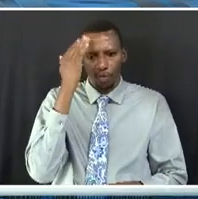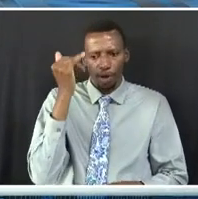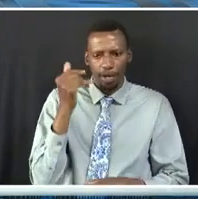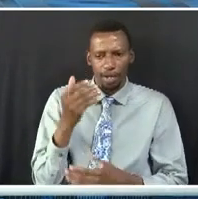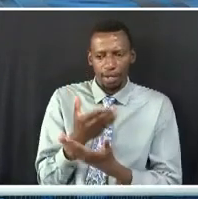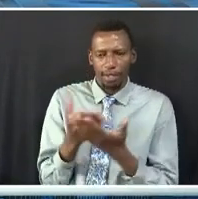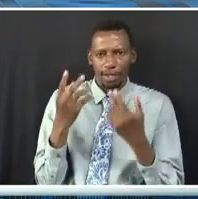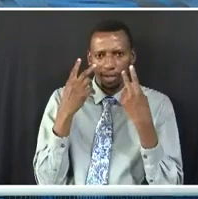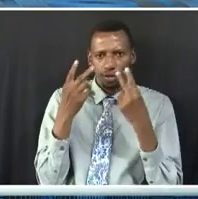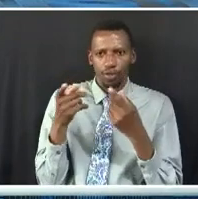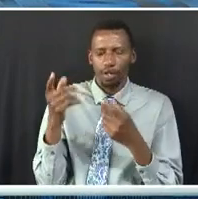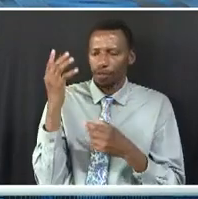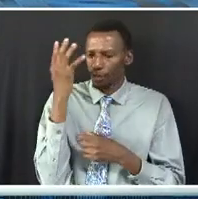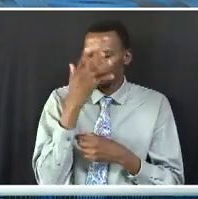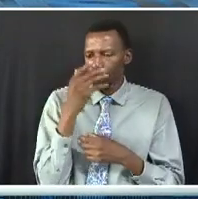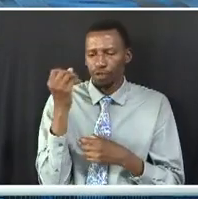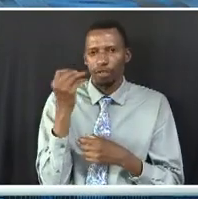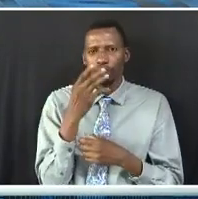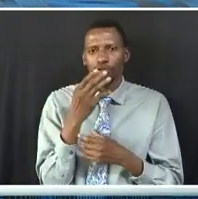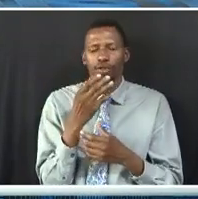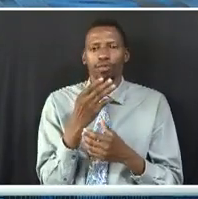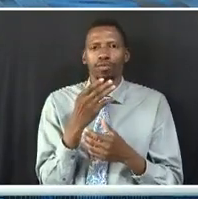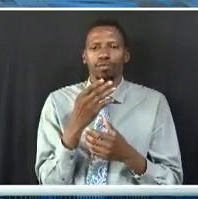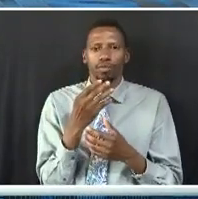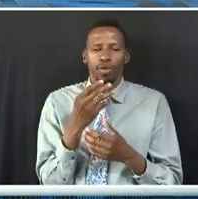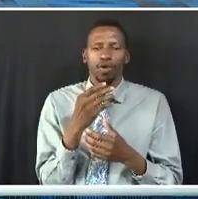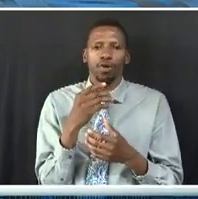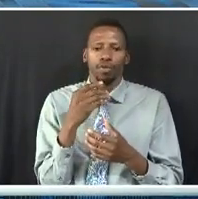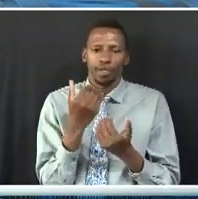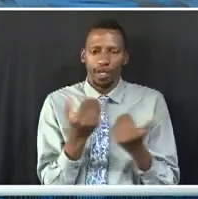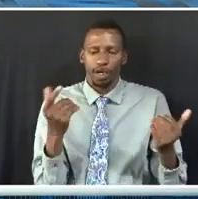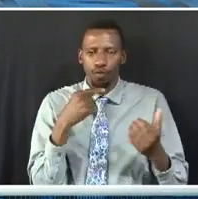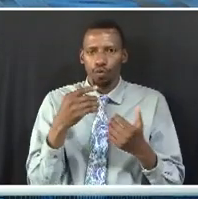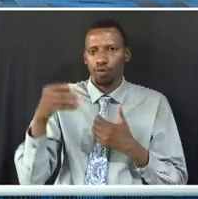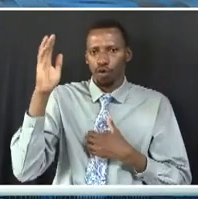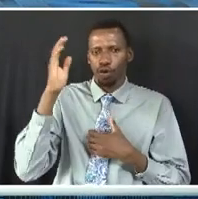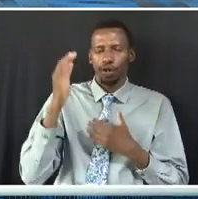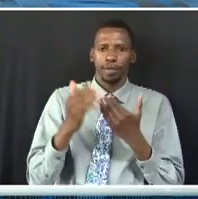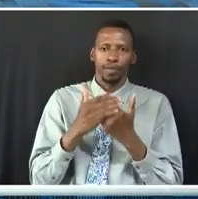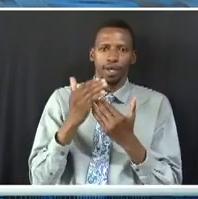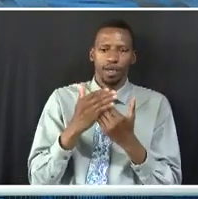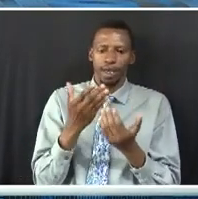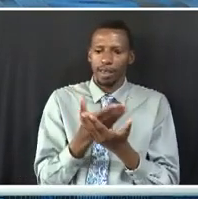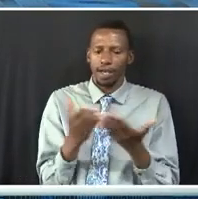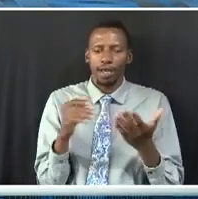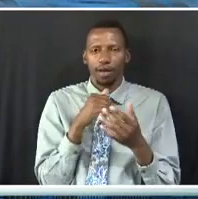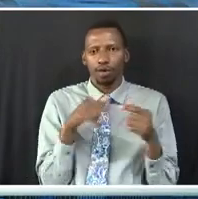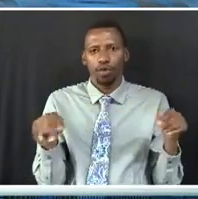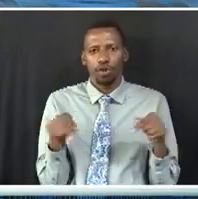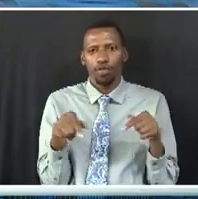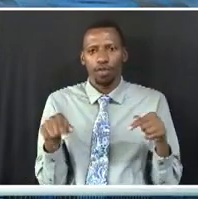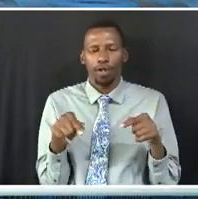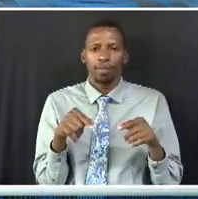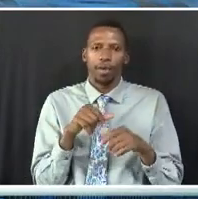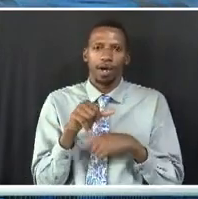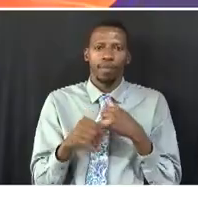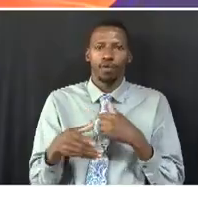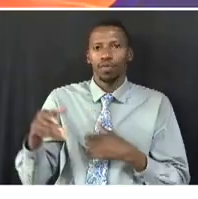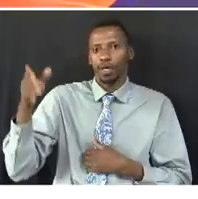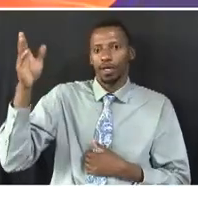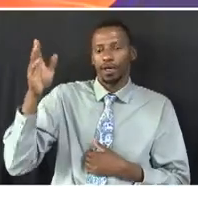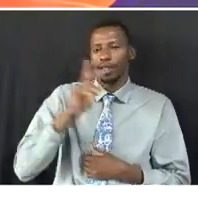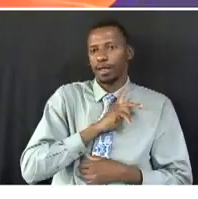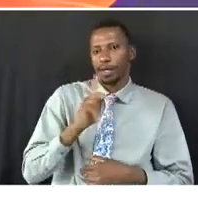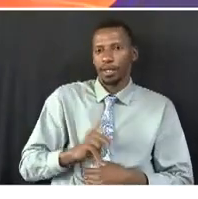was a beautiful and divinely favored child, and they were not afraid of the king's decree. Amen?